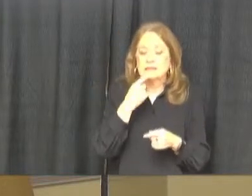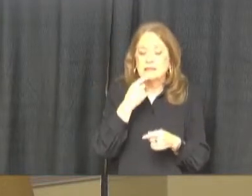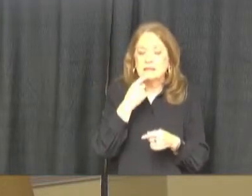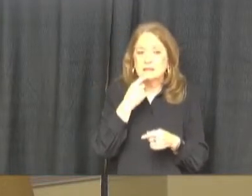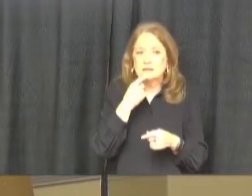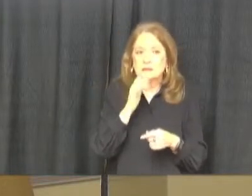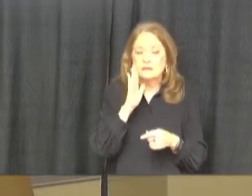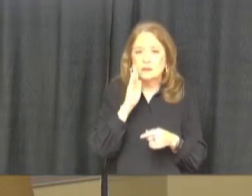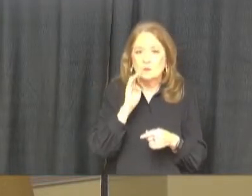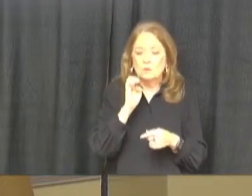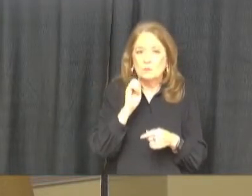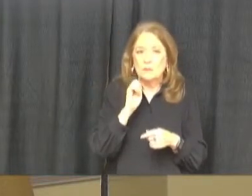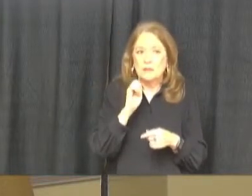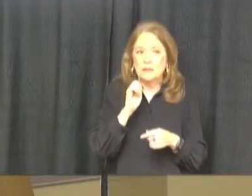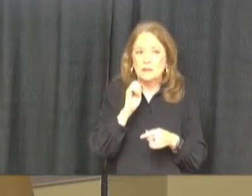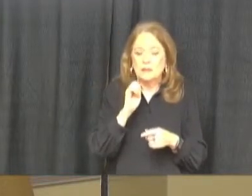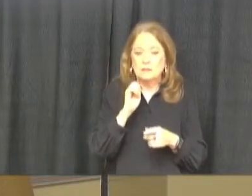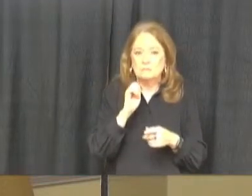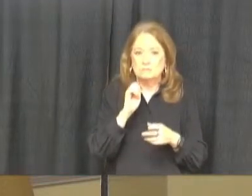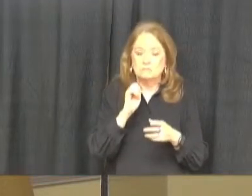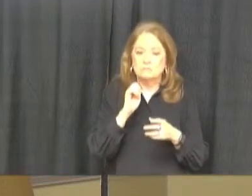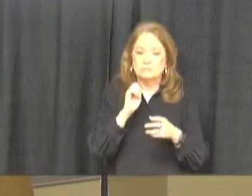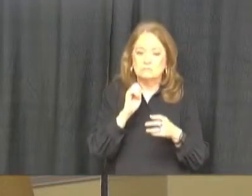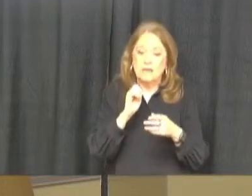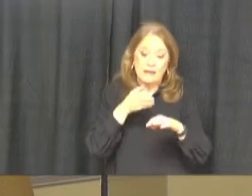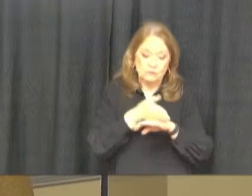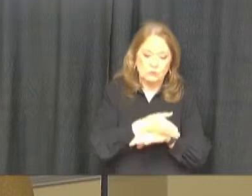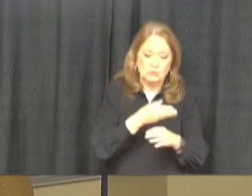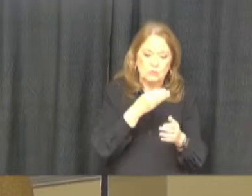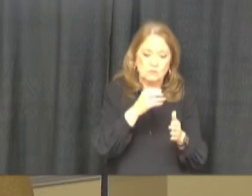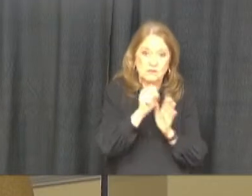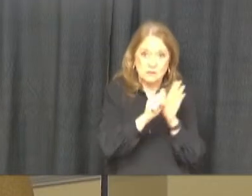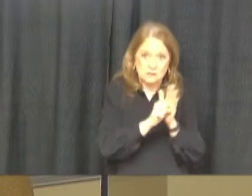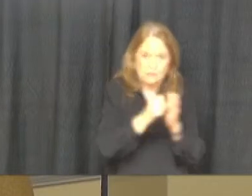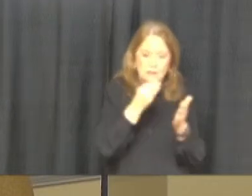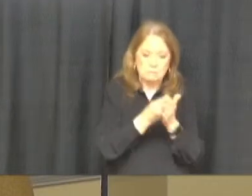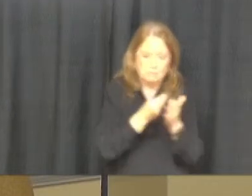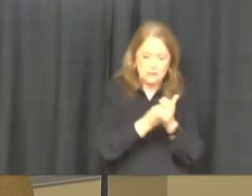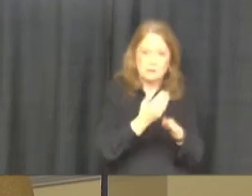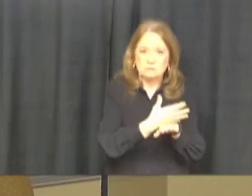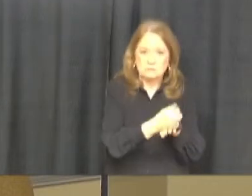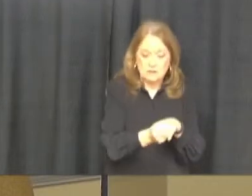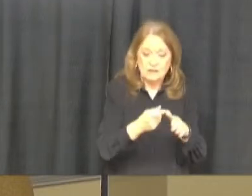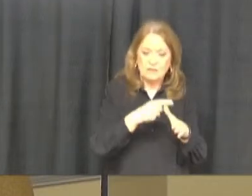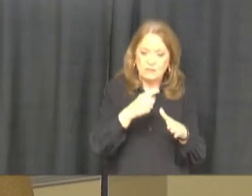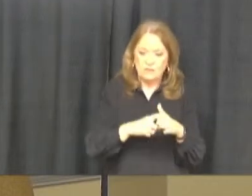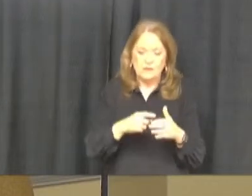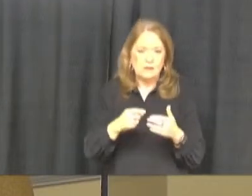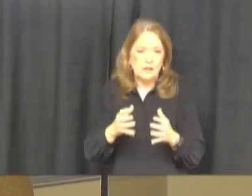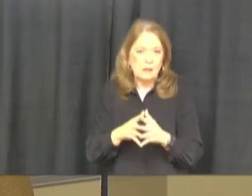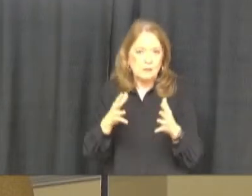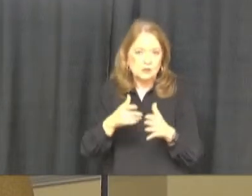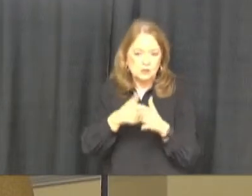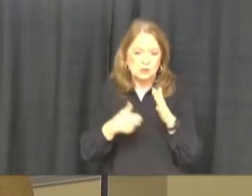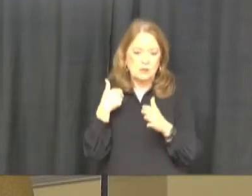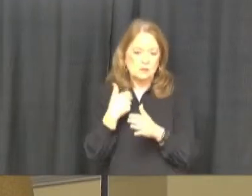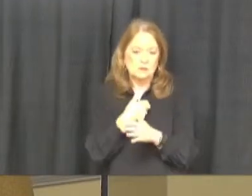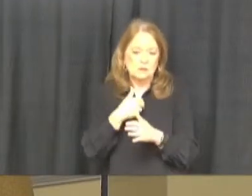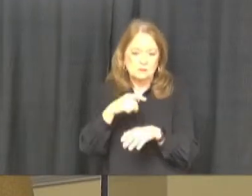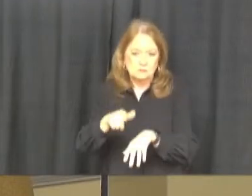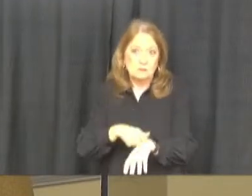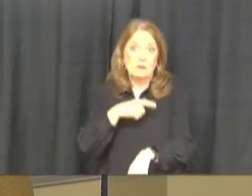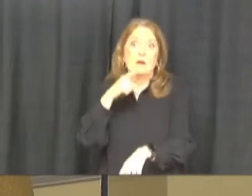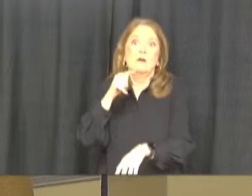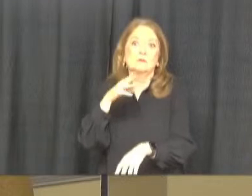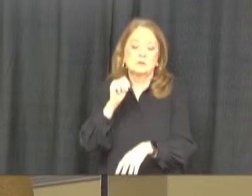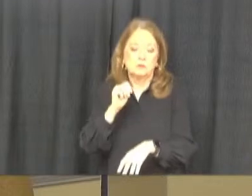be committing to sustaining this program long-term after the state funds expire, my question is, do we have an estimated cost long-term, what it